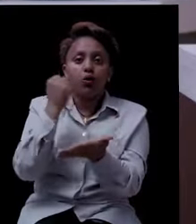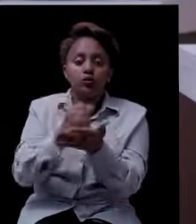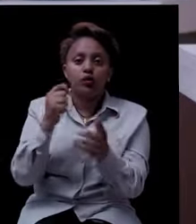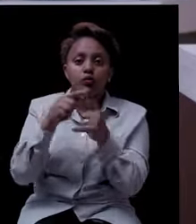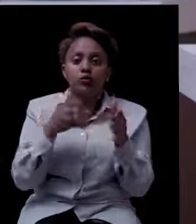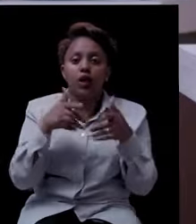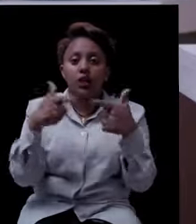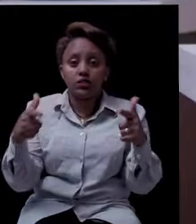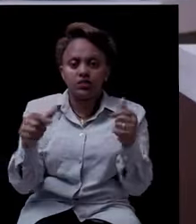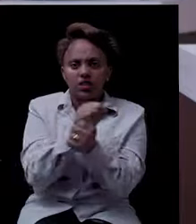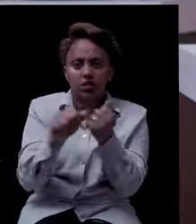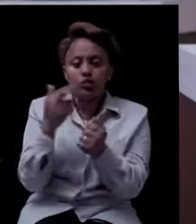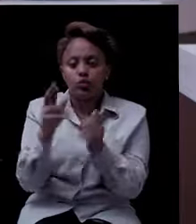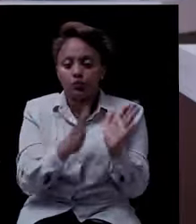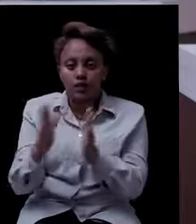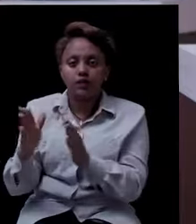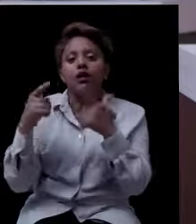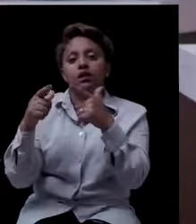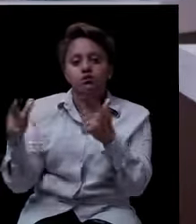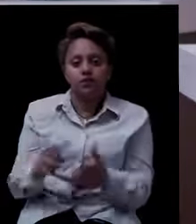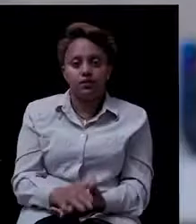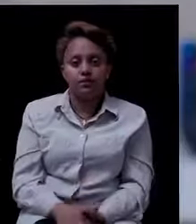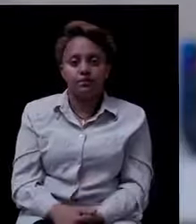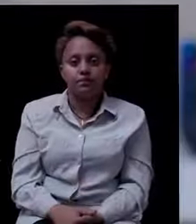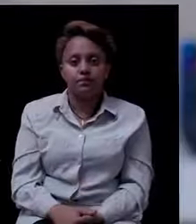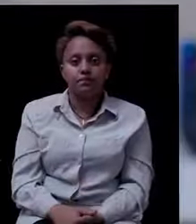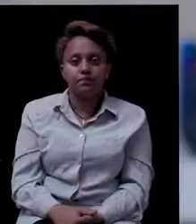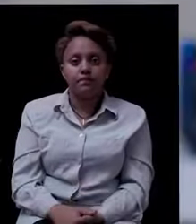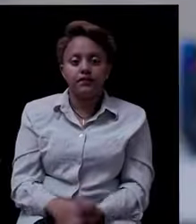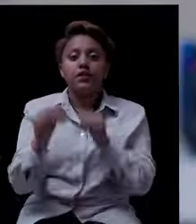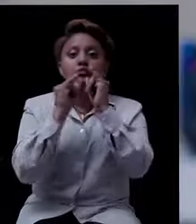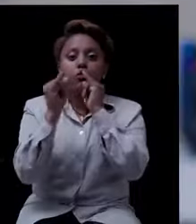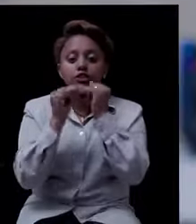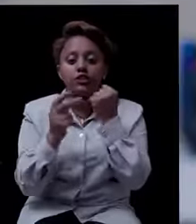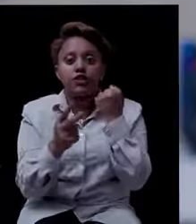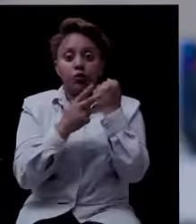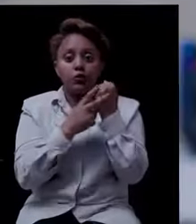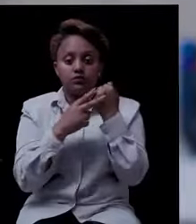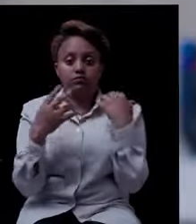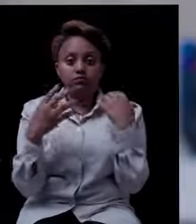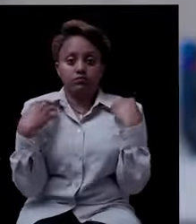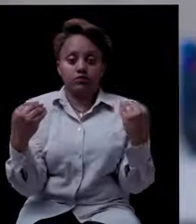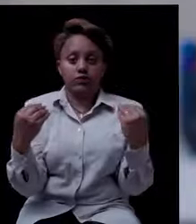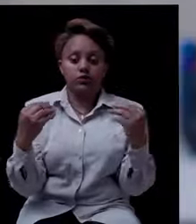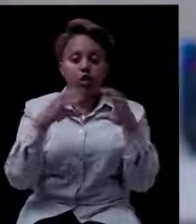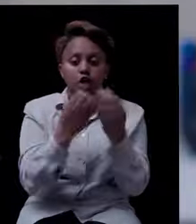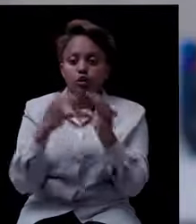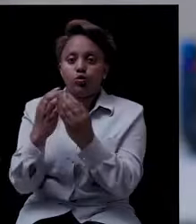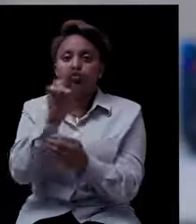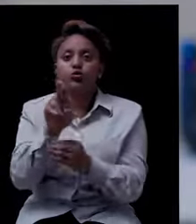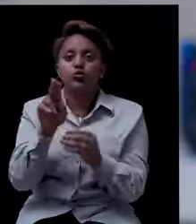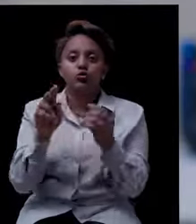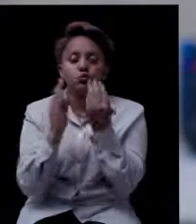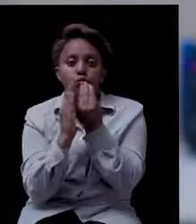access or being otherwise damaged or made inaccessible. Information security is a broader category that looks to protect